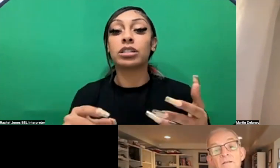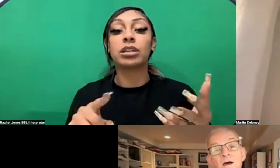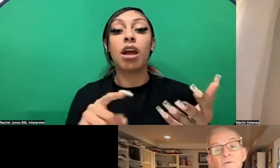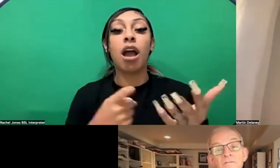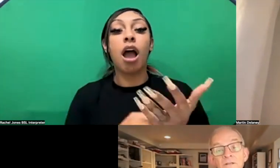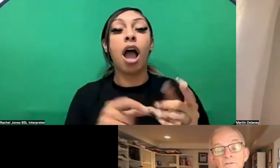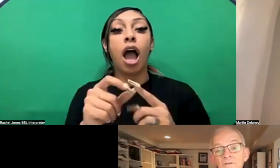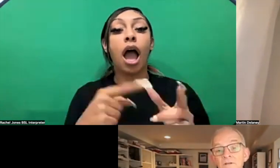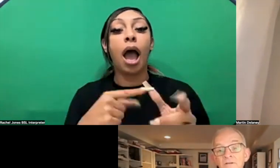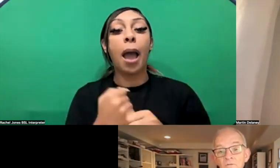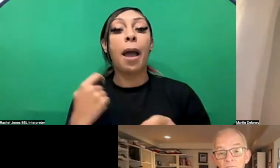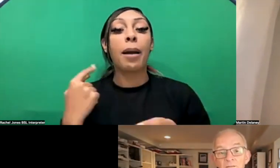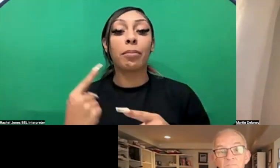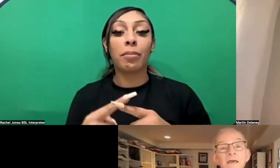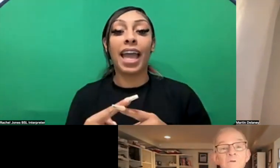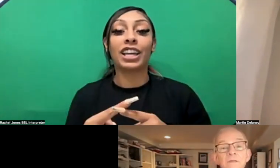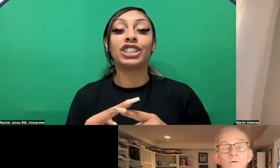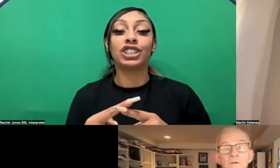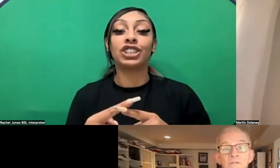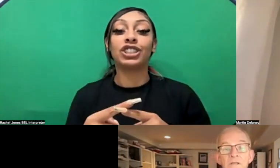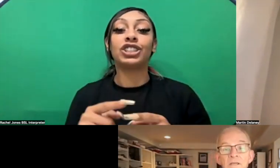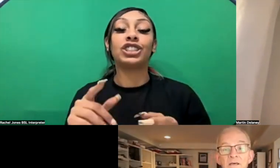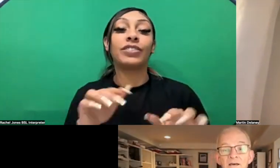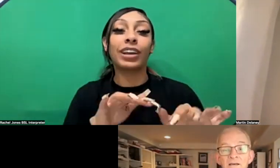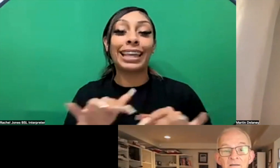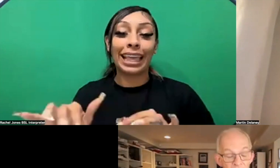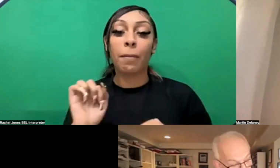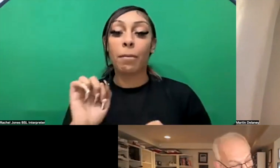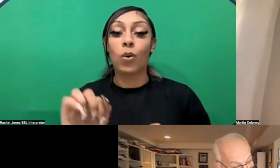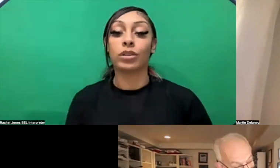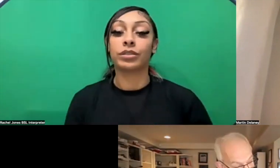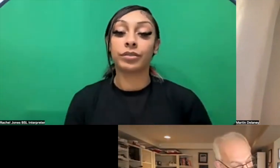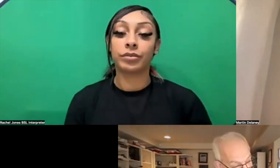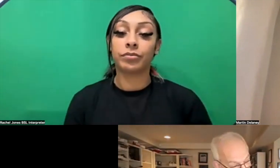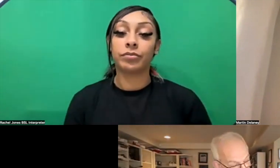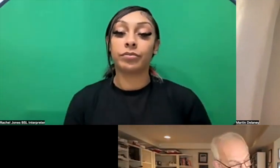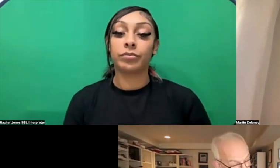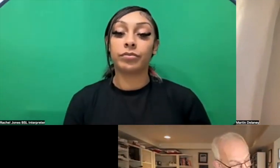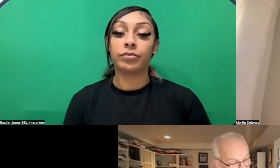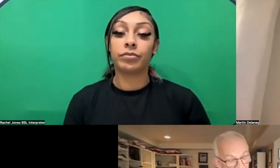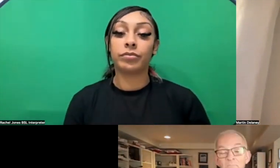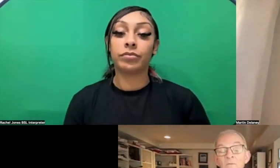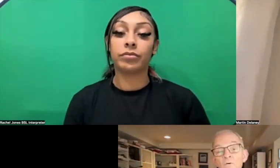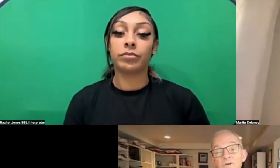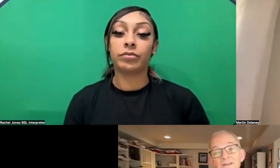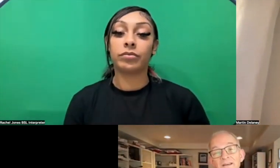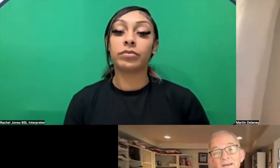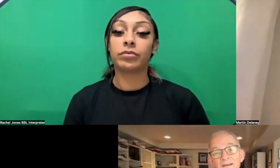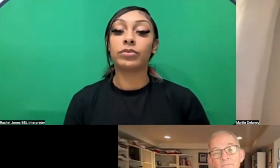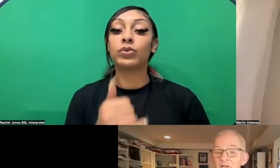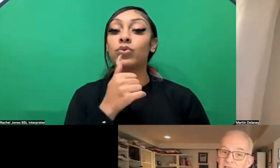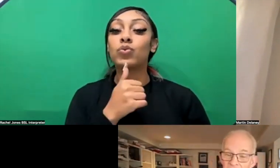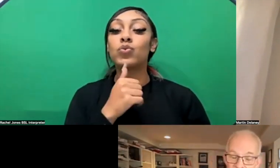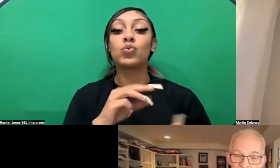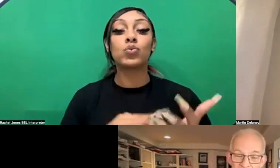is a common feature for MIDI piano keyboards, but it uses a mode